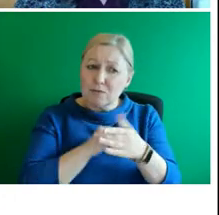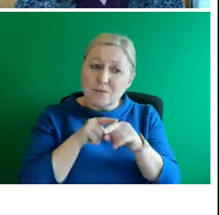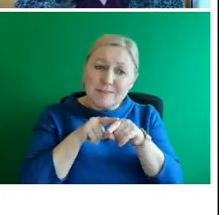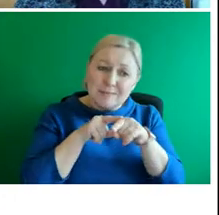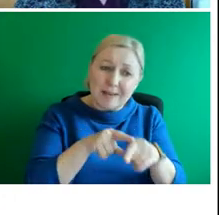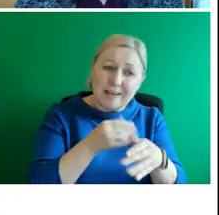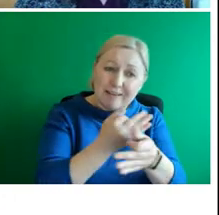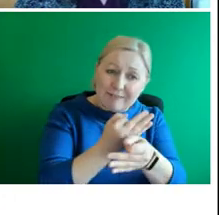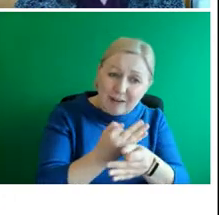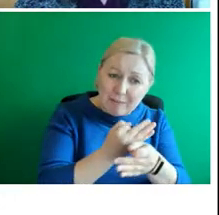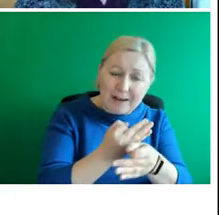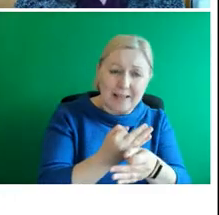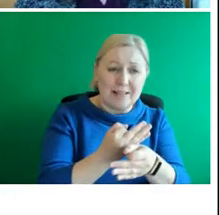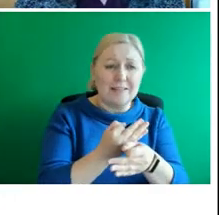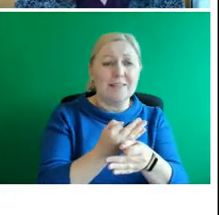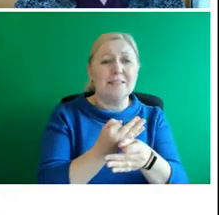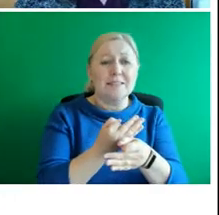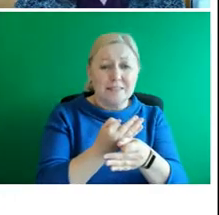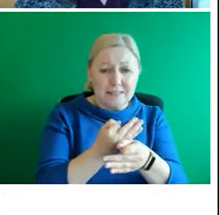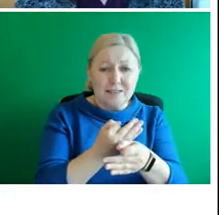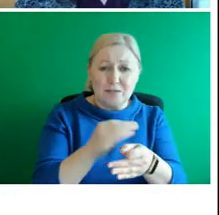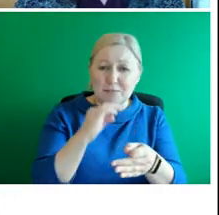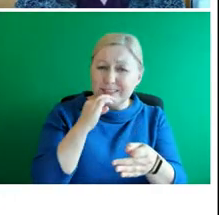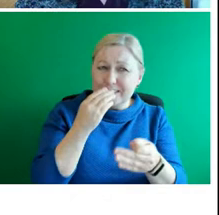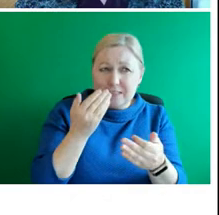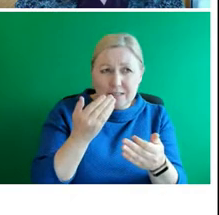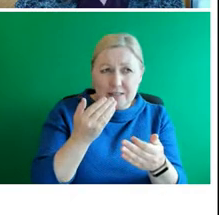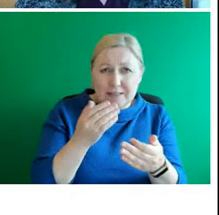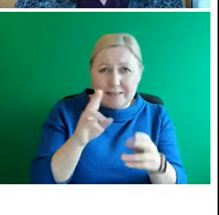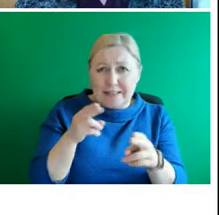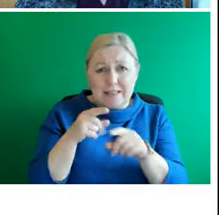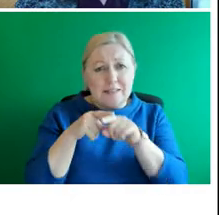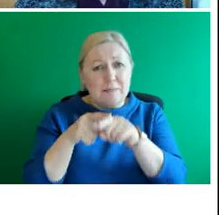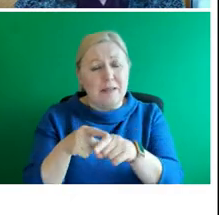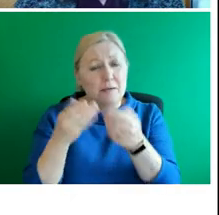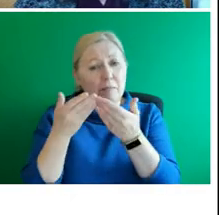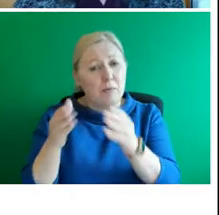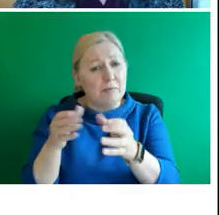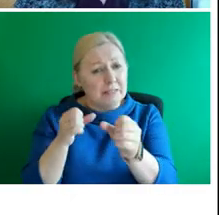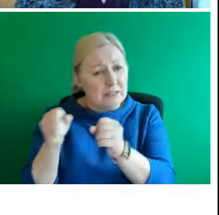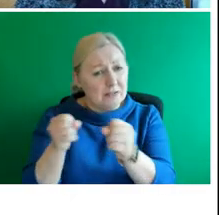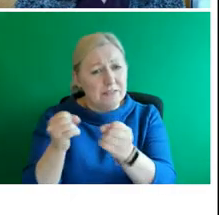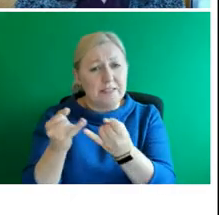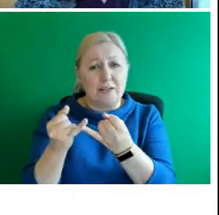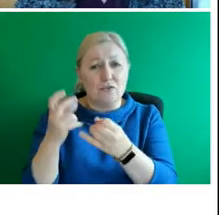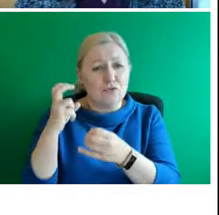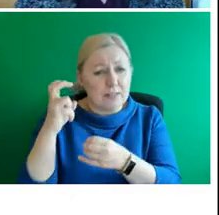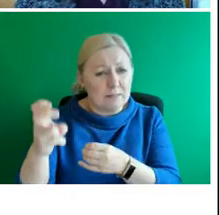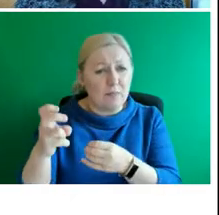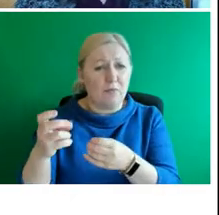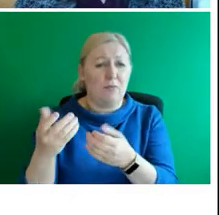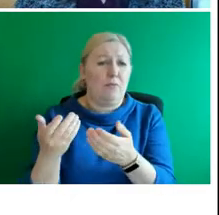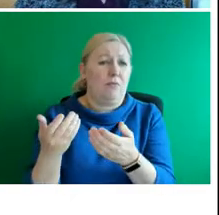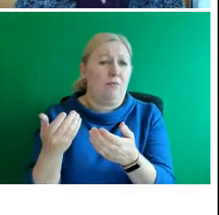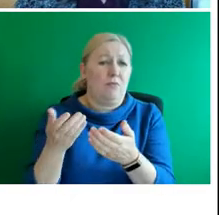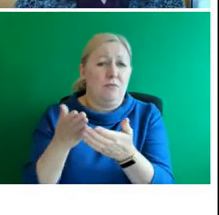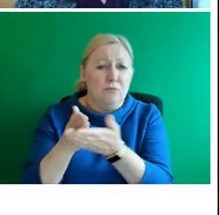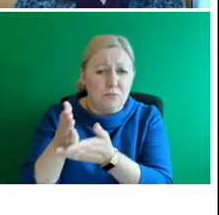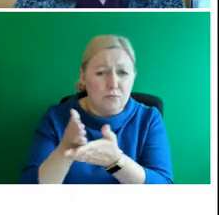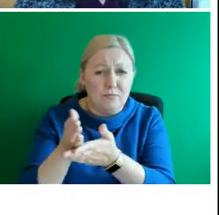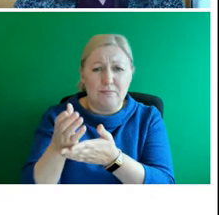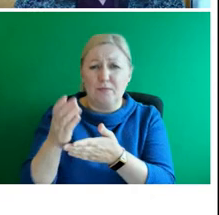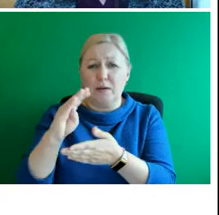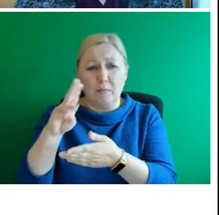for rides, and this again reduces access and increases isolation. At the same time, there are a number of strengths in